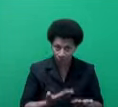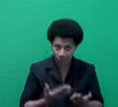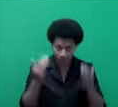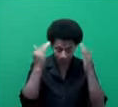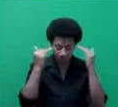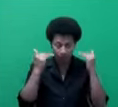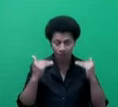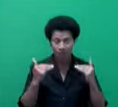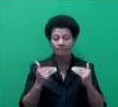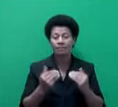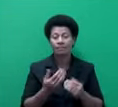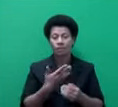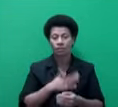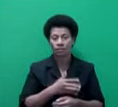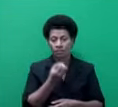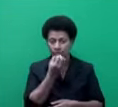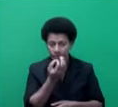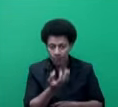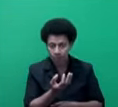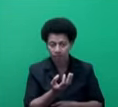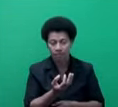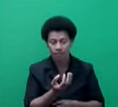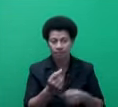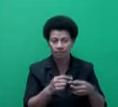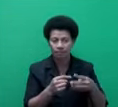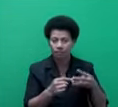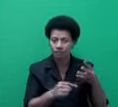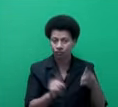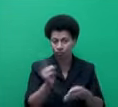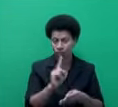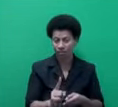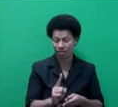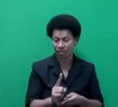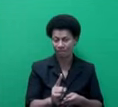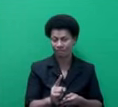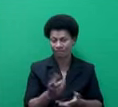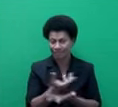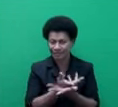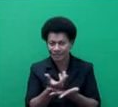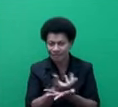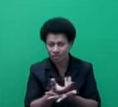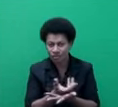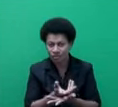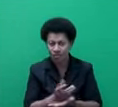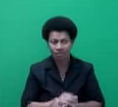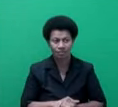want to address a few things with respect to today's motion. Honourable Speaker,